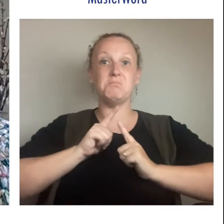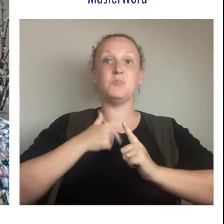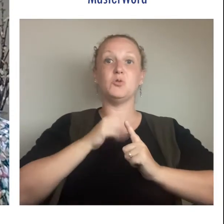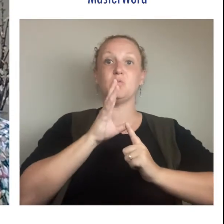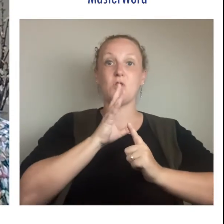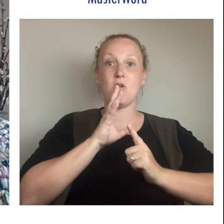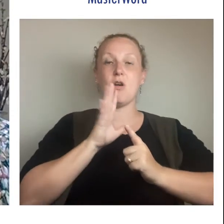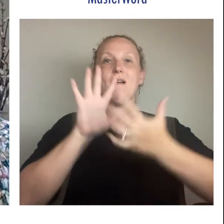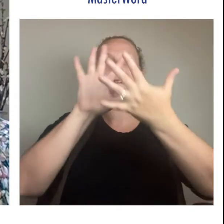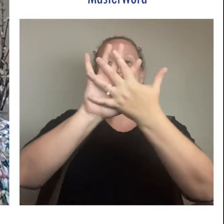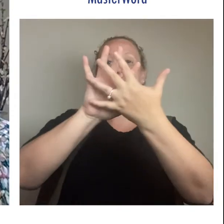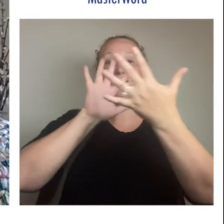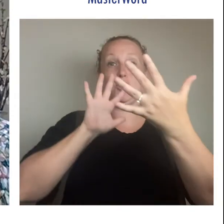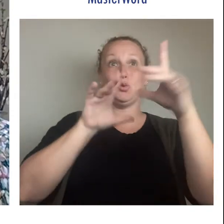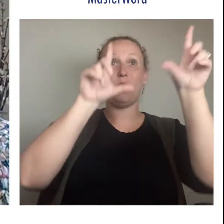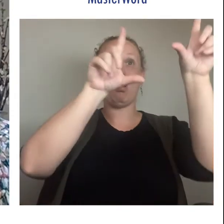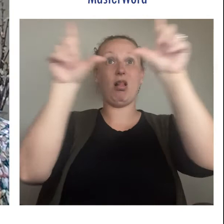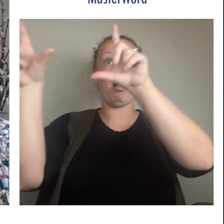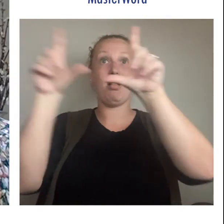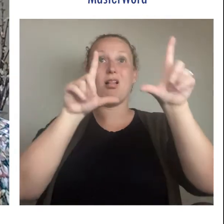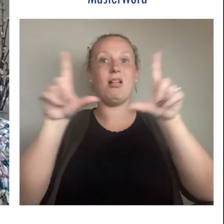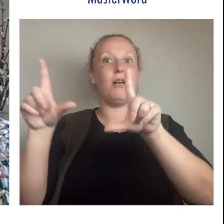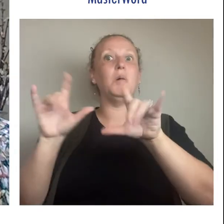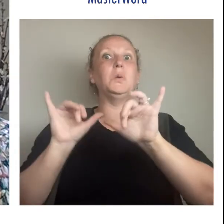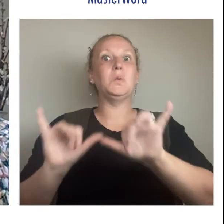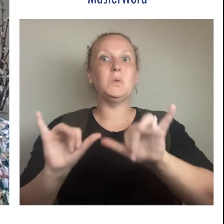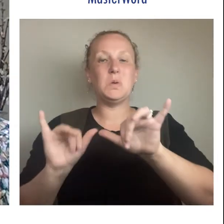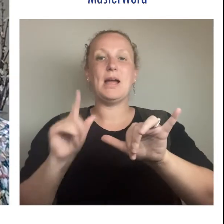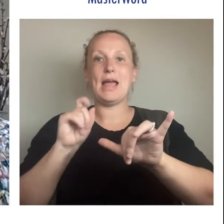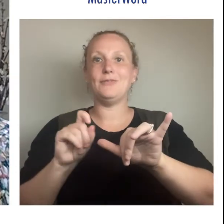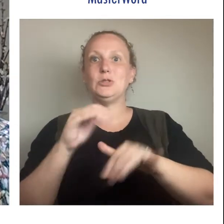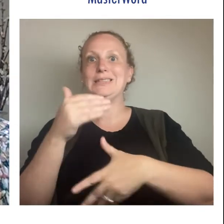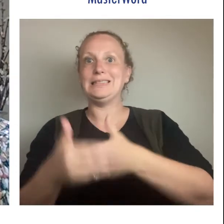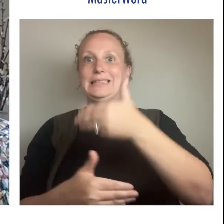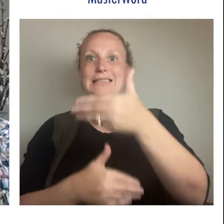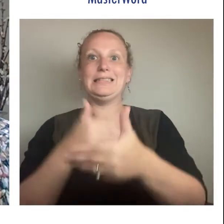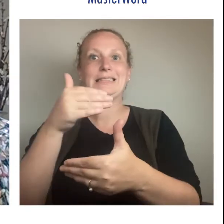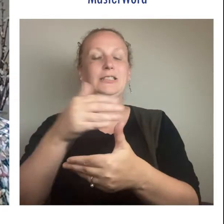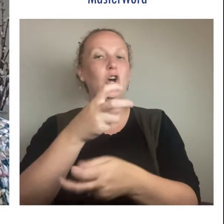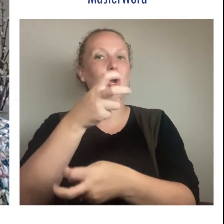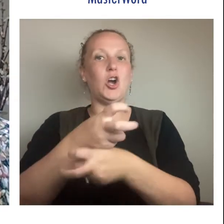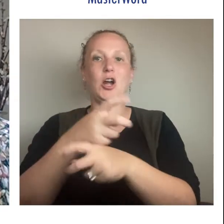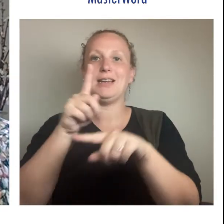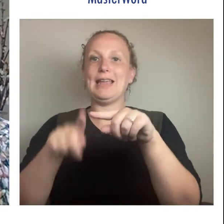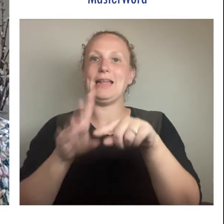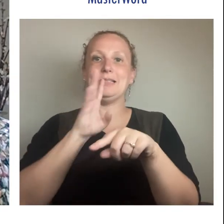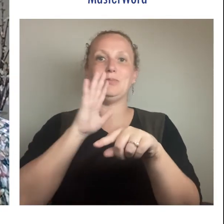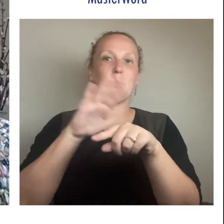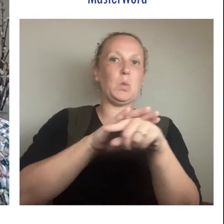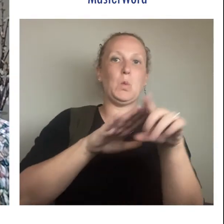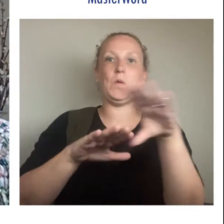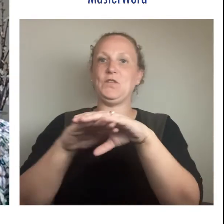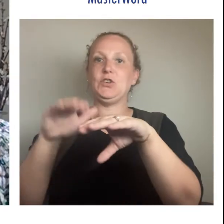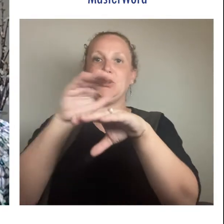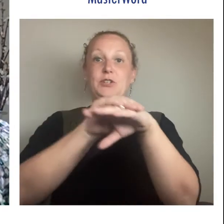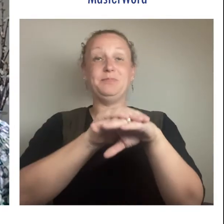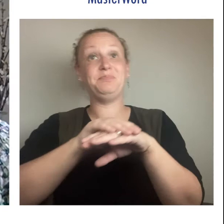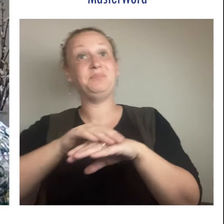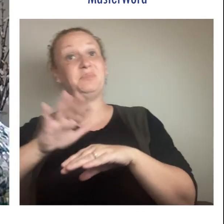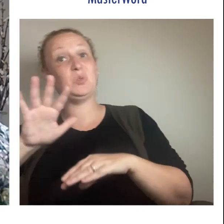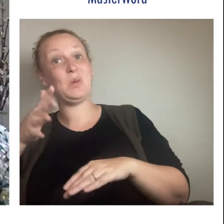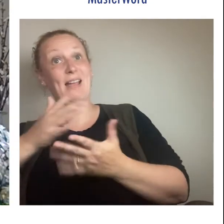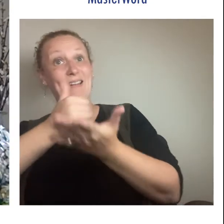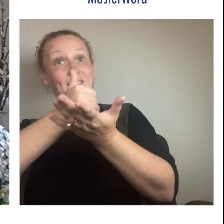this virtual world is something you have to do because you can't really speak over each other on a virtual setting. So kind of helped